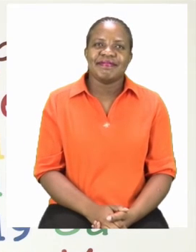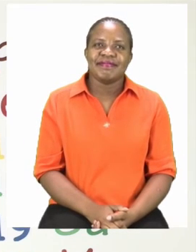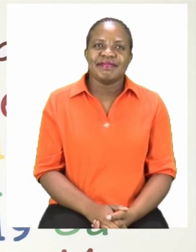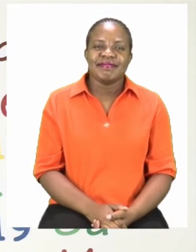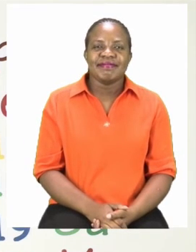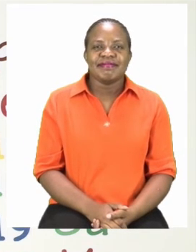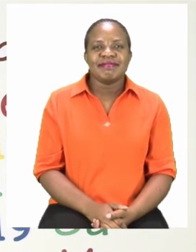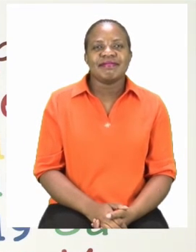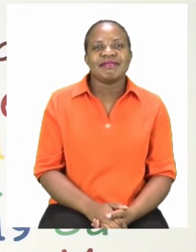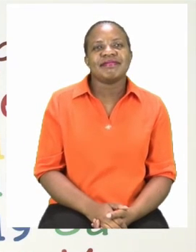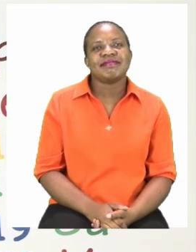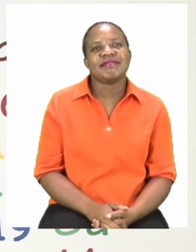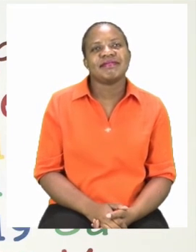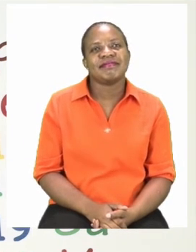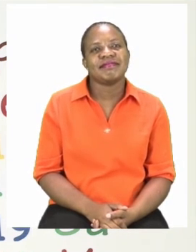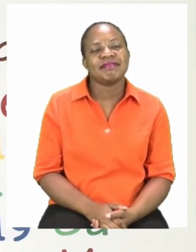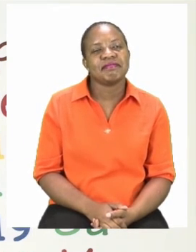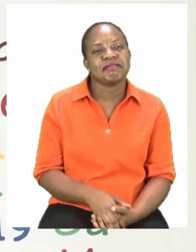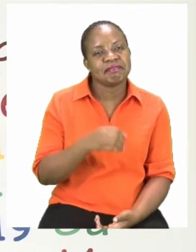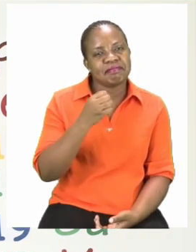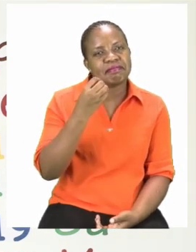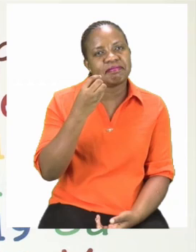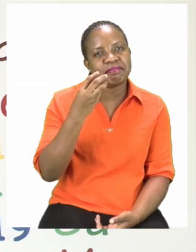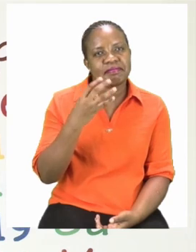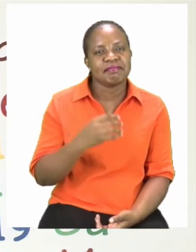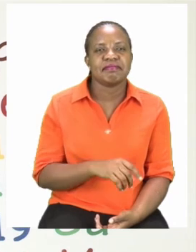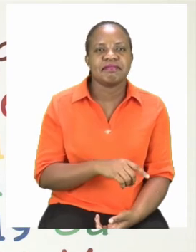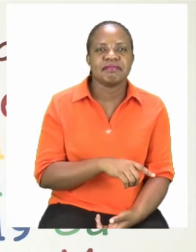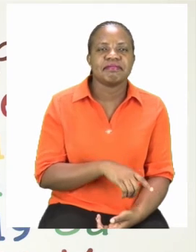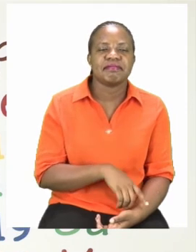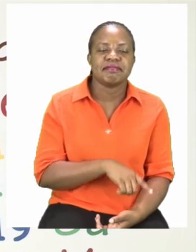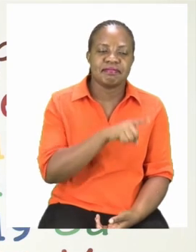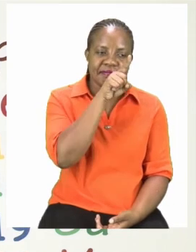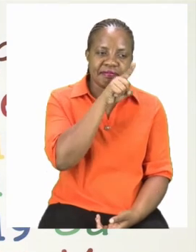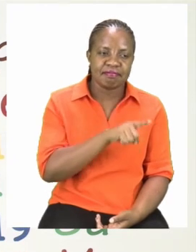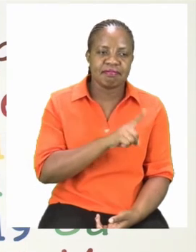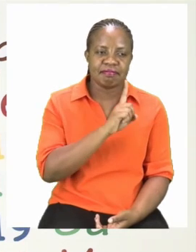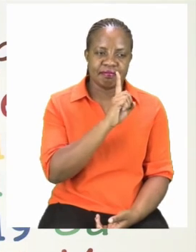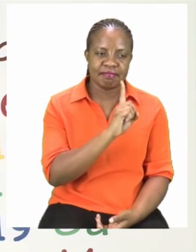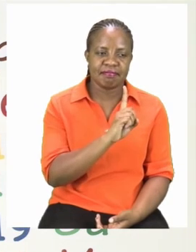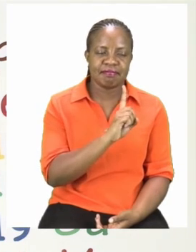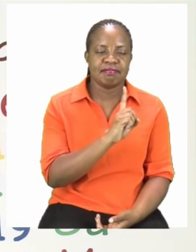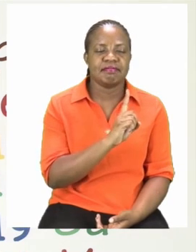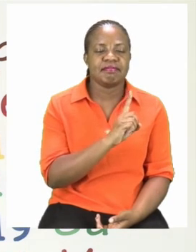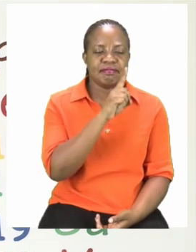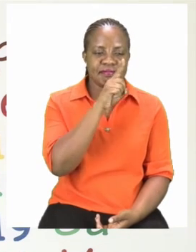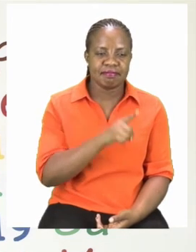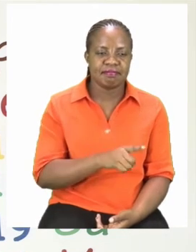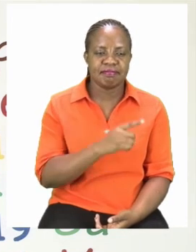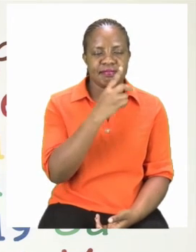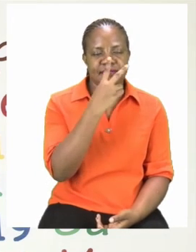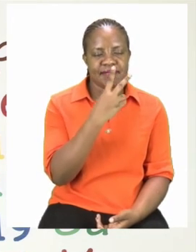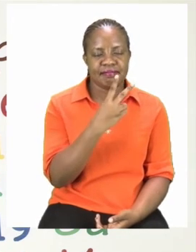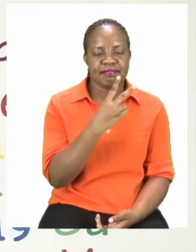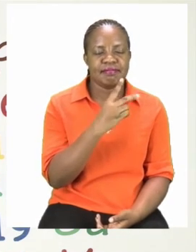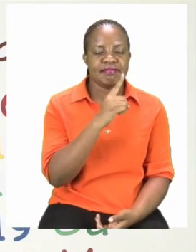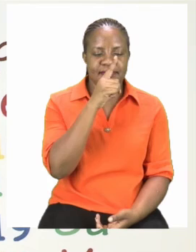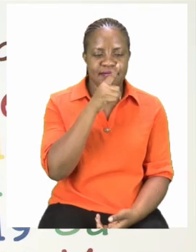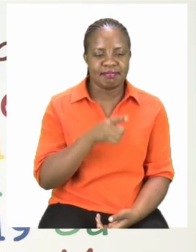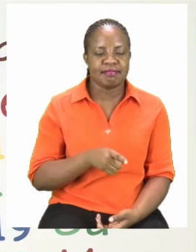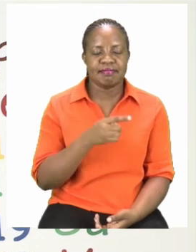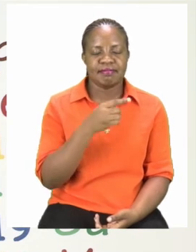So that is our answer. If you want to check if that's the correct answer, you can do the sticks too. So let